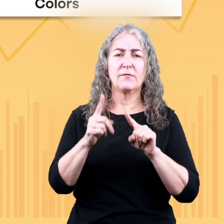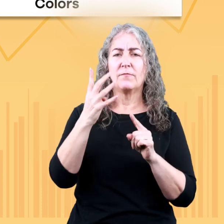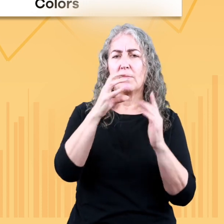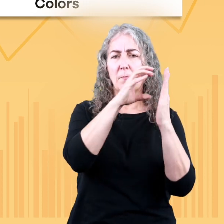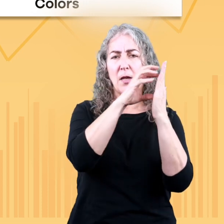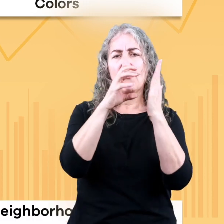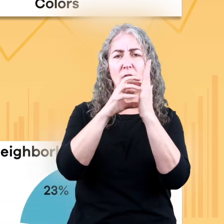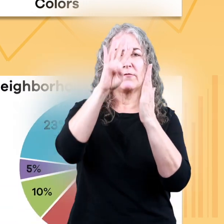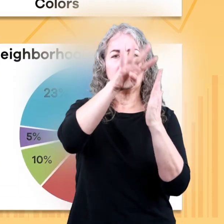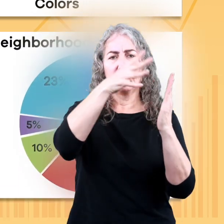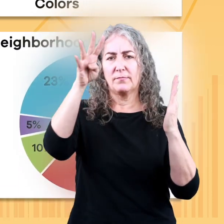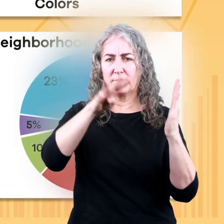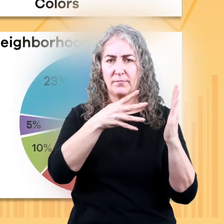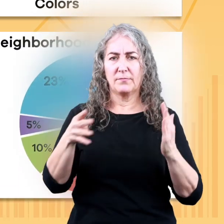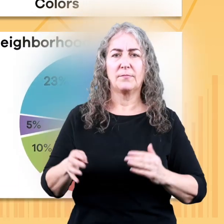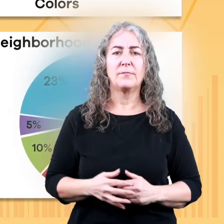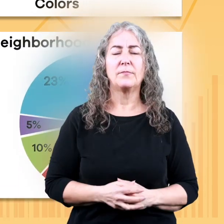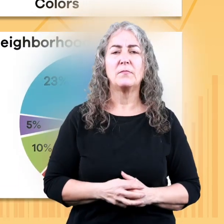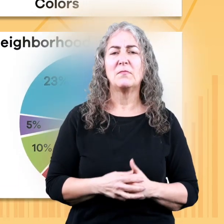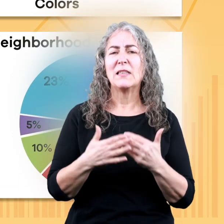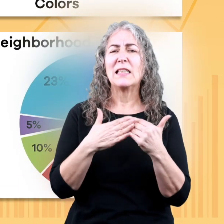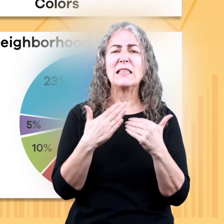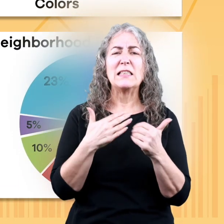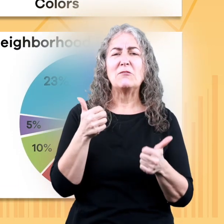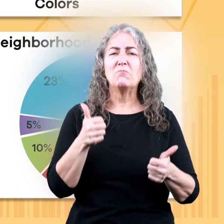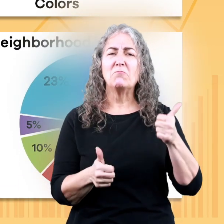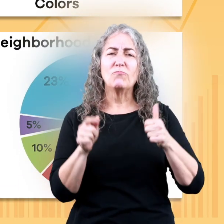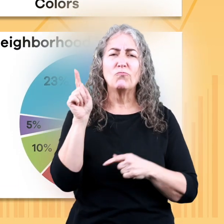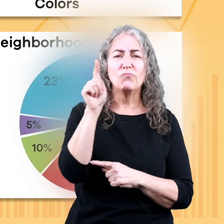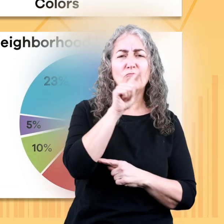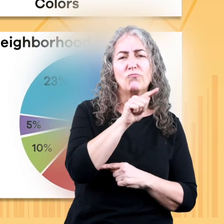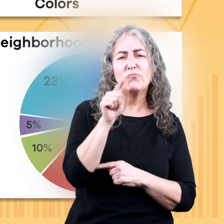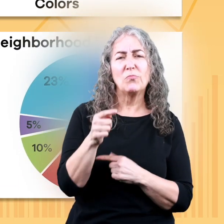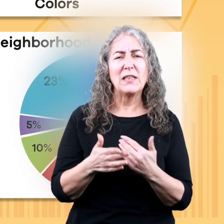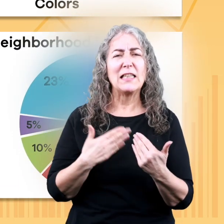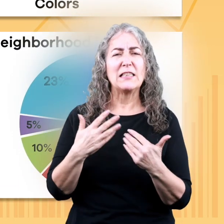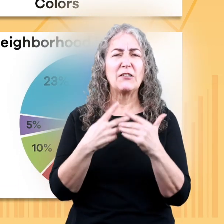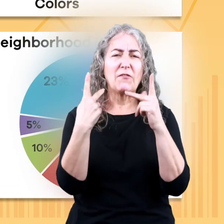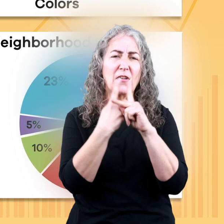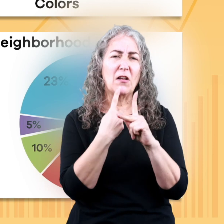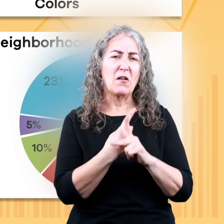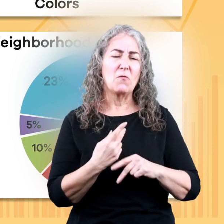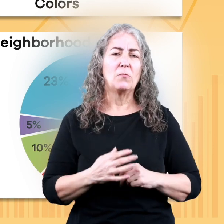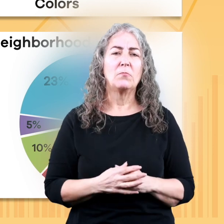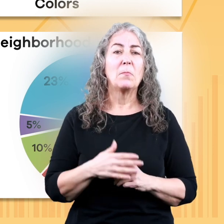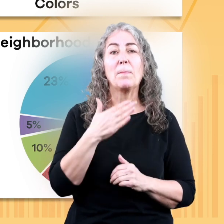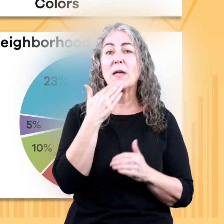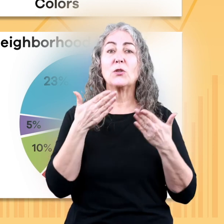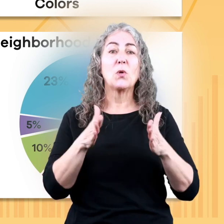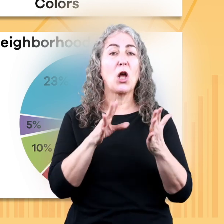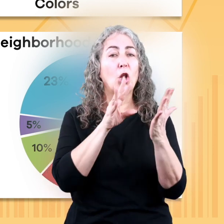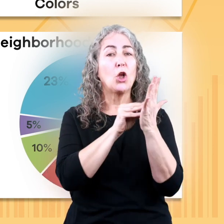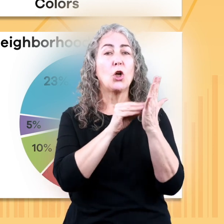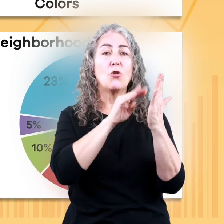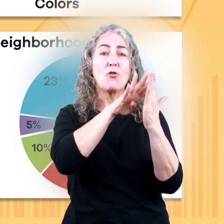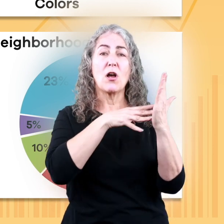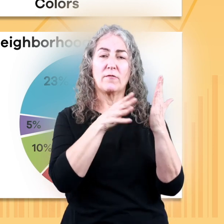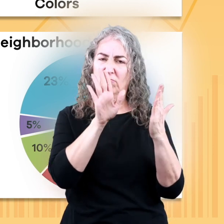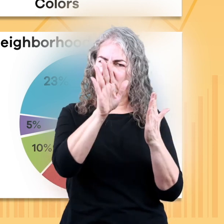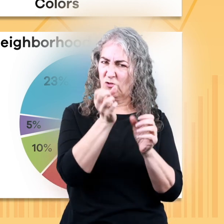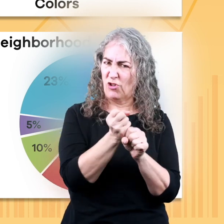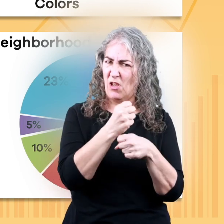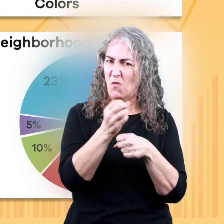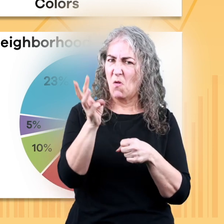different types of graphs, which type was easiest for you to figure out? The best way to learn about graphs